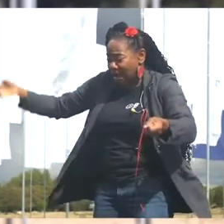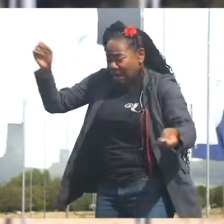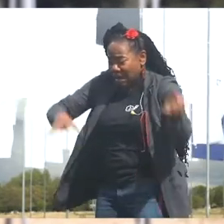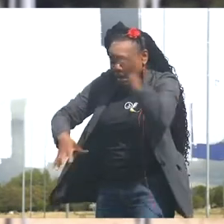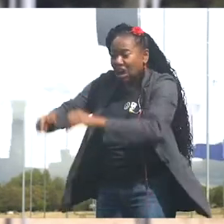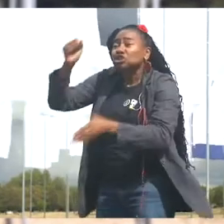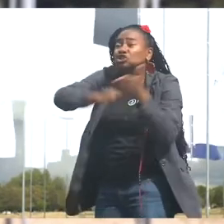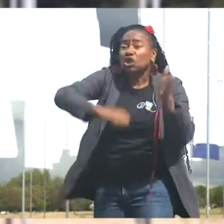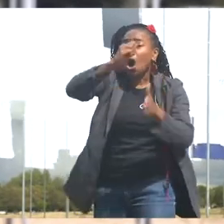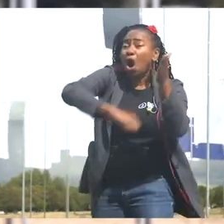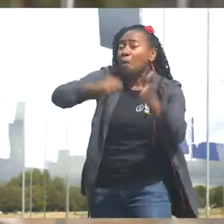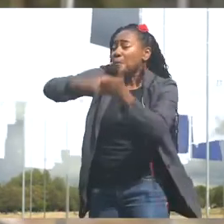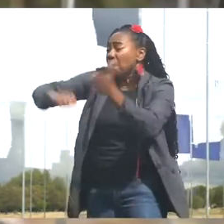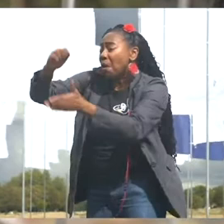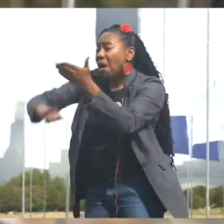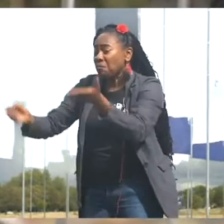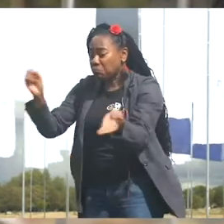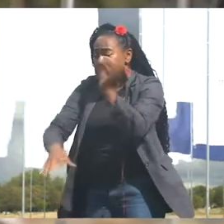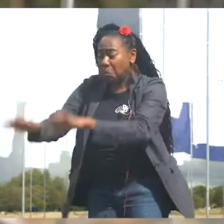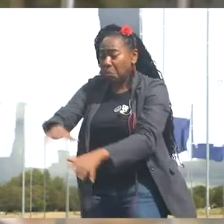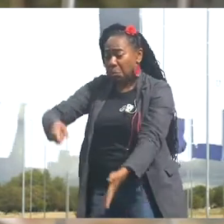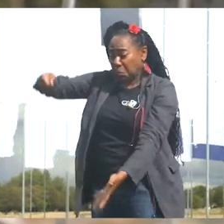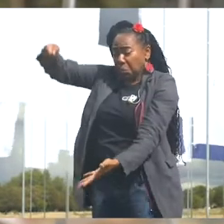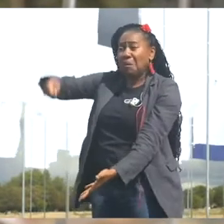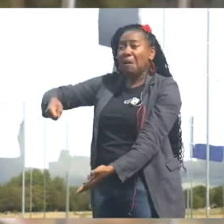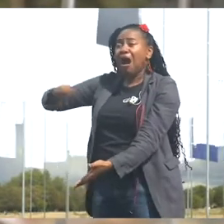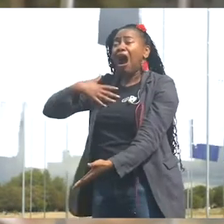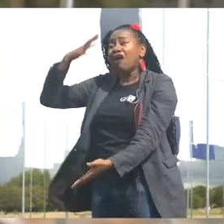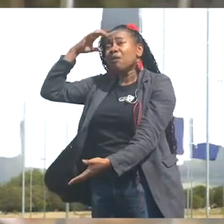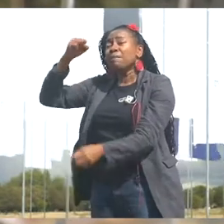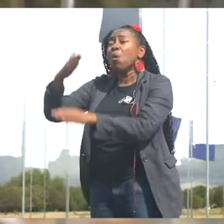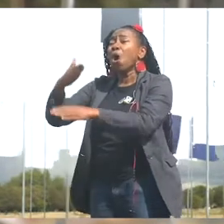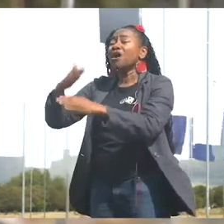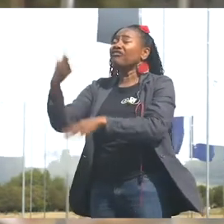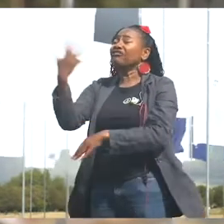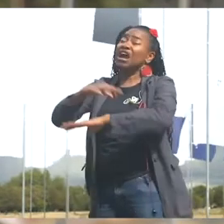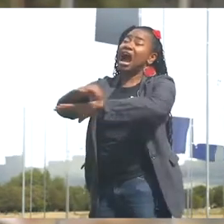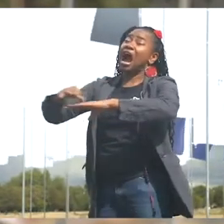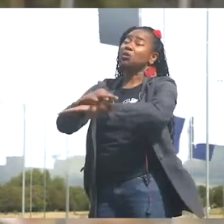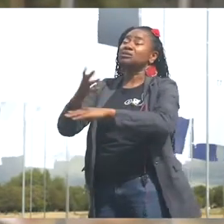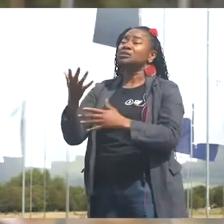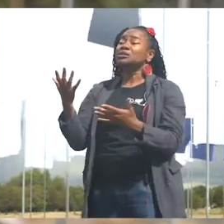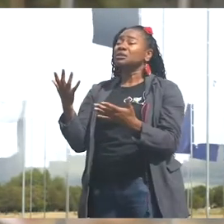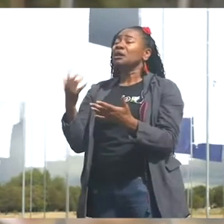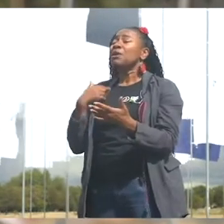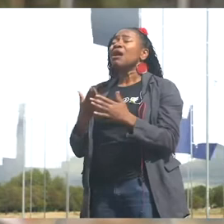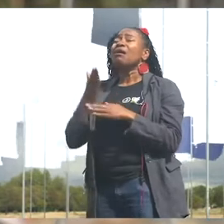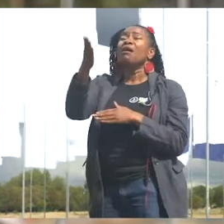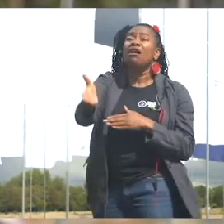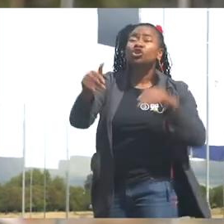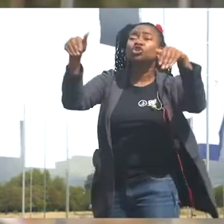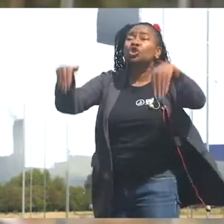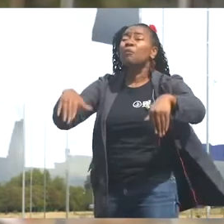shelves. I remember leaving the town hall after a 15-hour day and reaching Sainsbury's to find